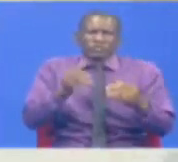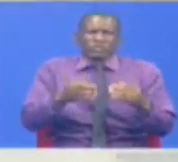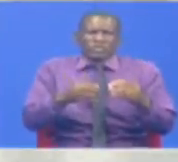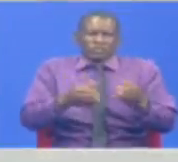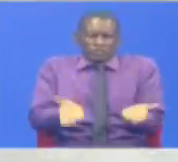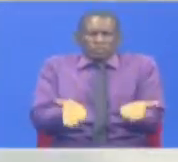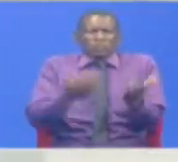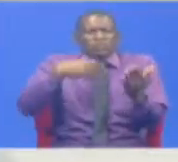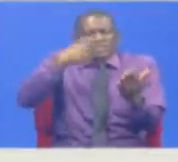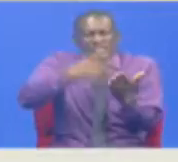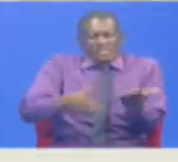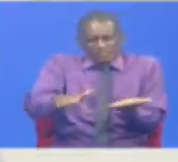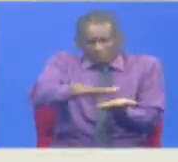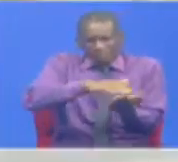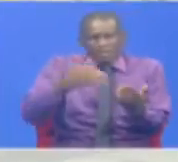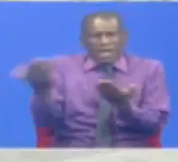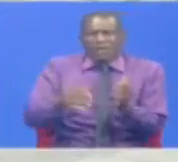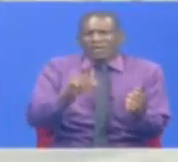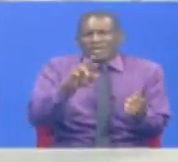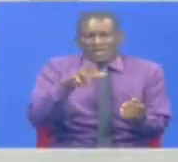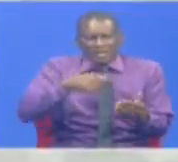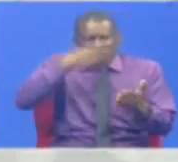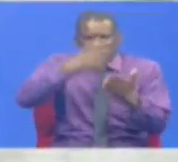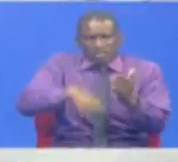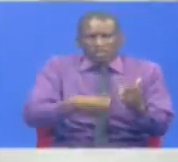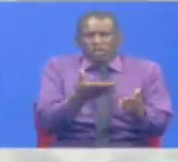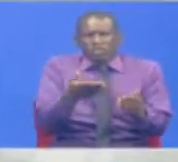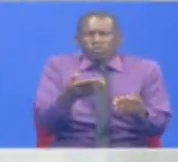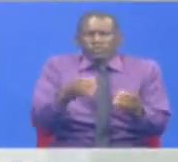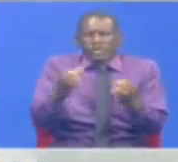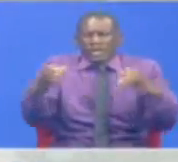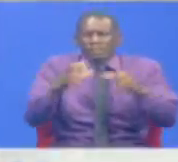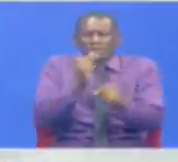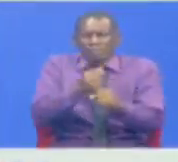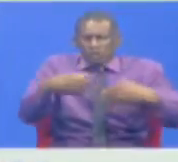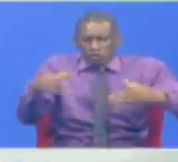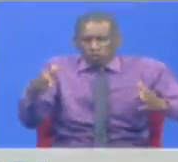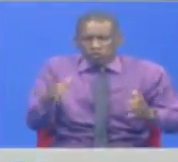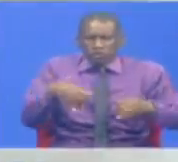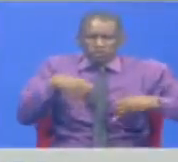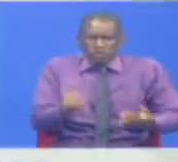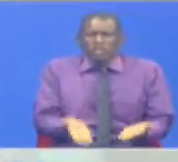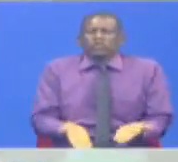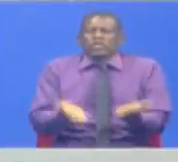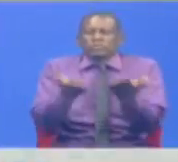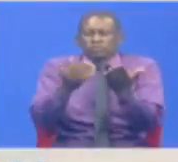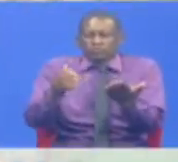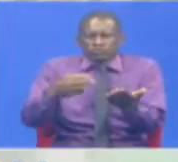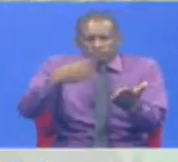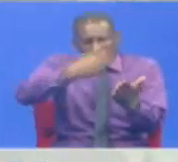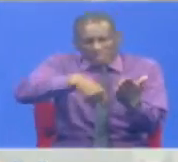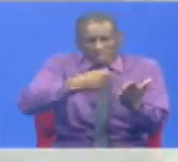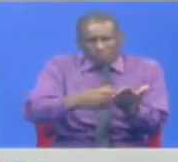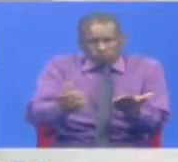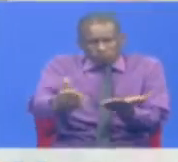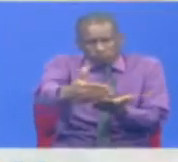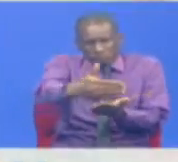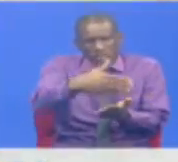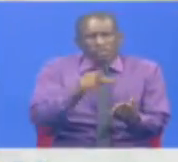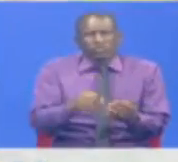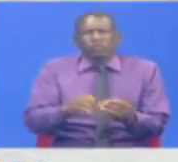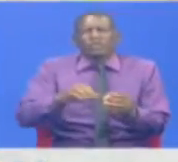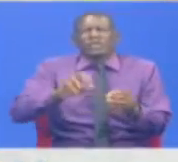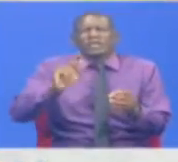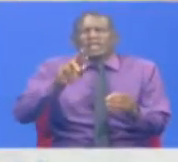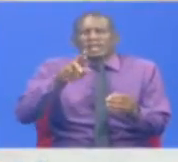by allowing the Revenue Authority to tax even loss-making companies in a bid to ramp up revenue mobilized. The Kenya Revenue Authority seeks to raise 1.73